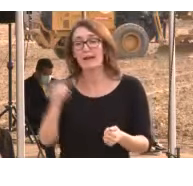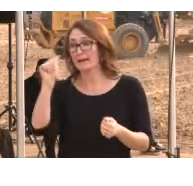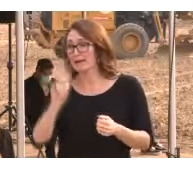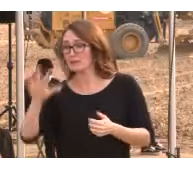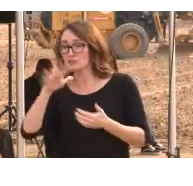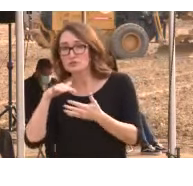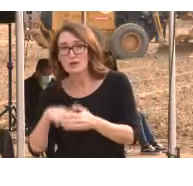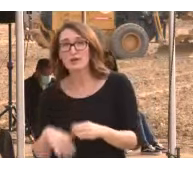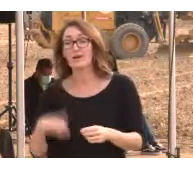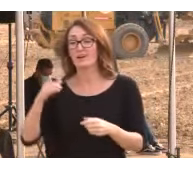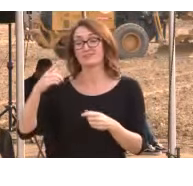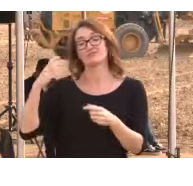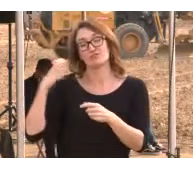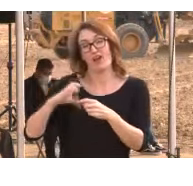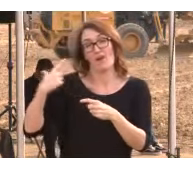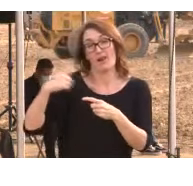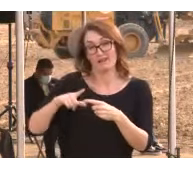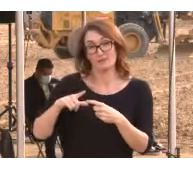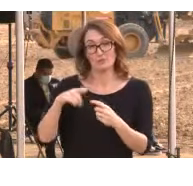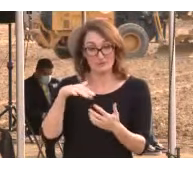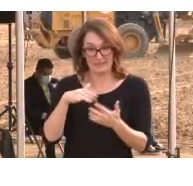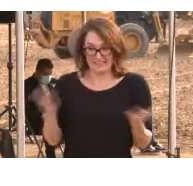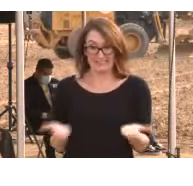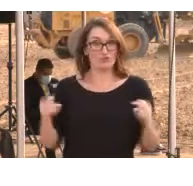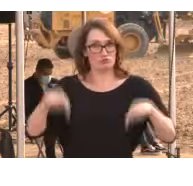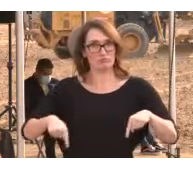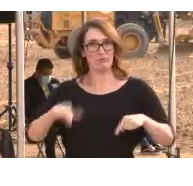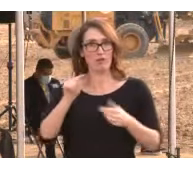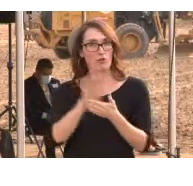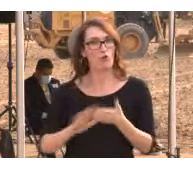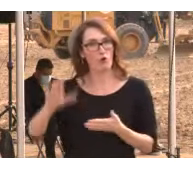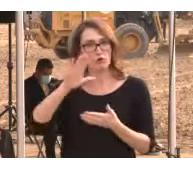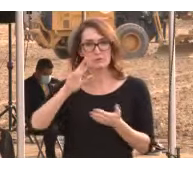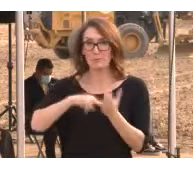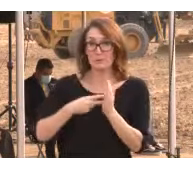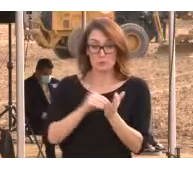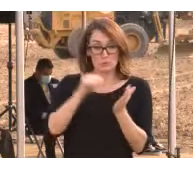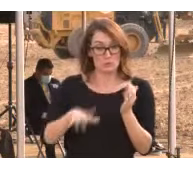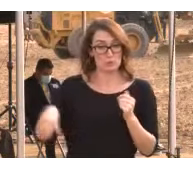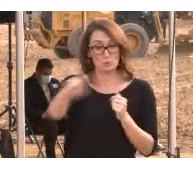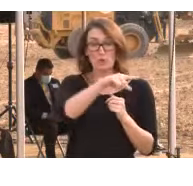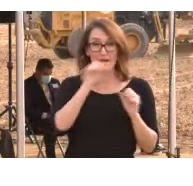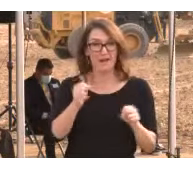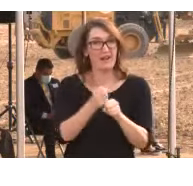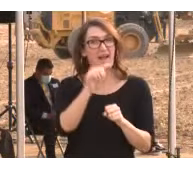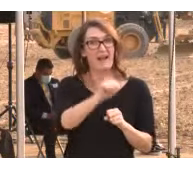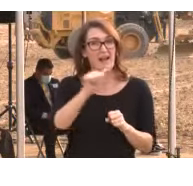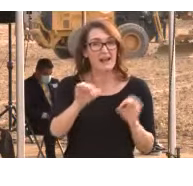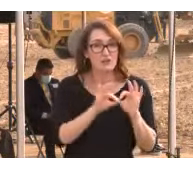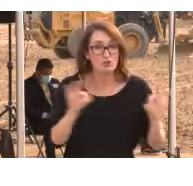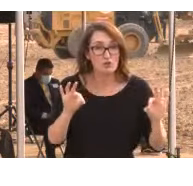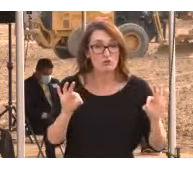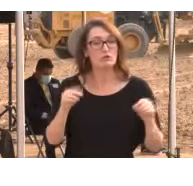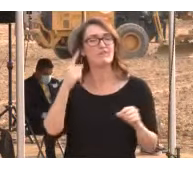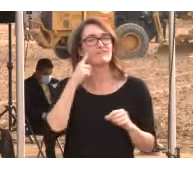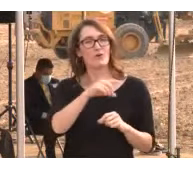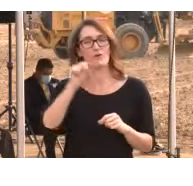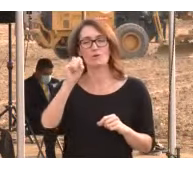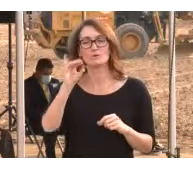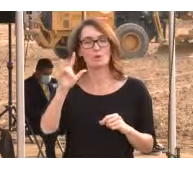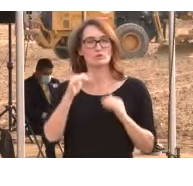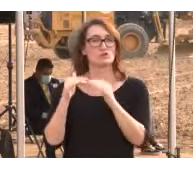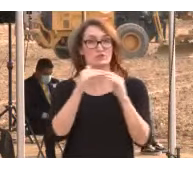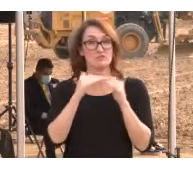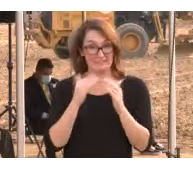studies, Chicano Latino studies here. Our students will be able to earn an associate degree for social justice